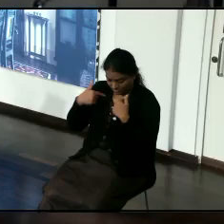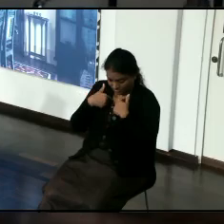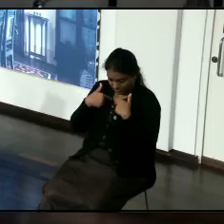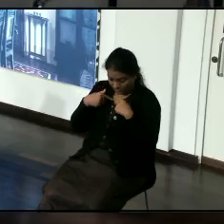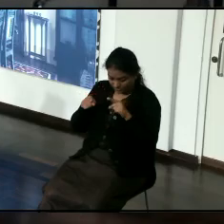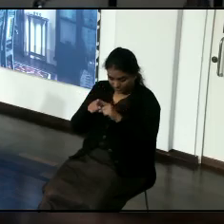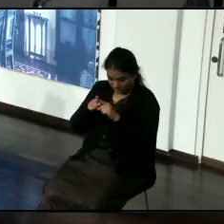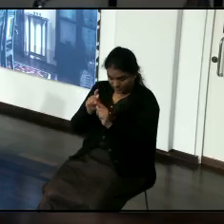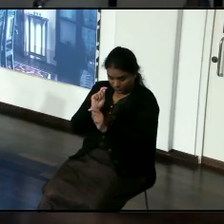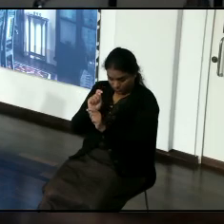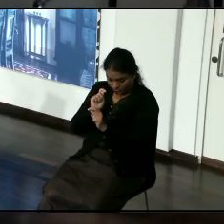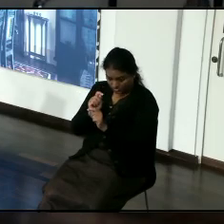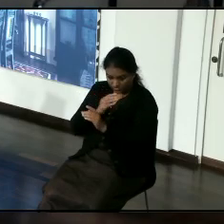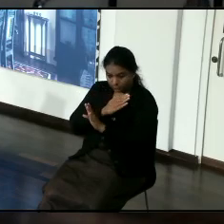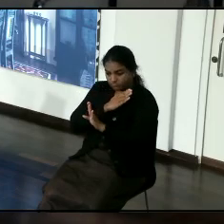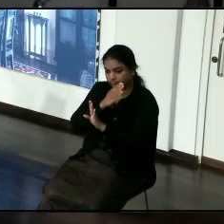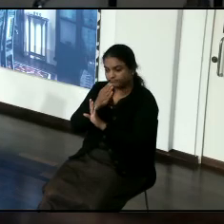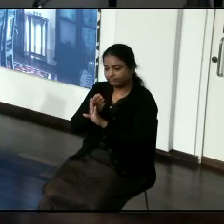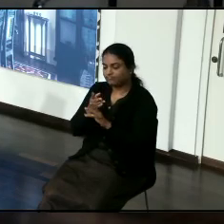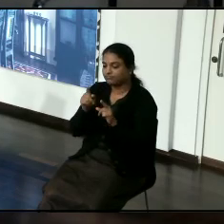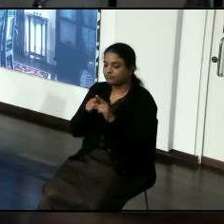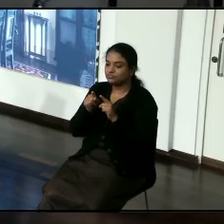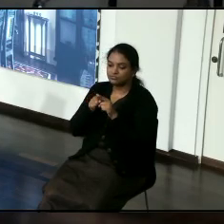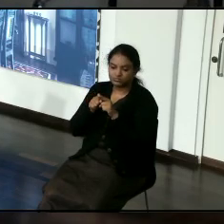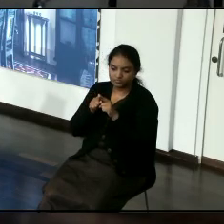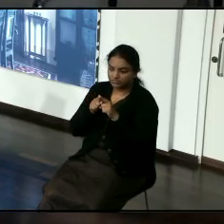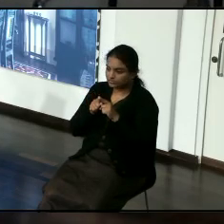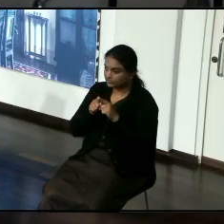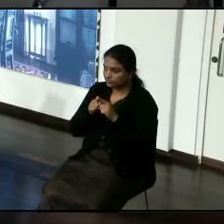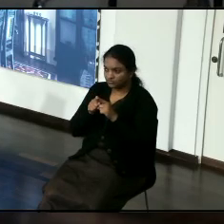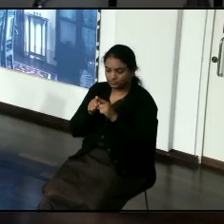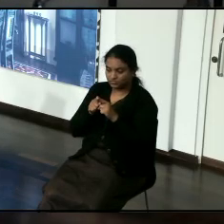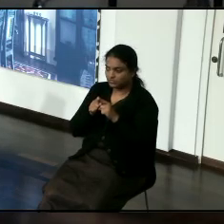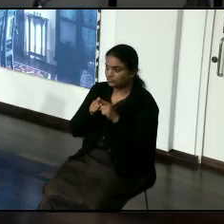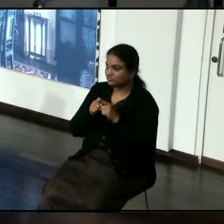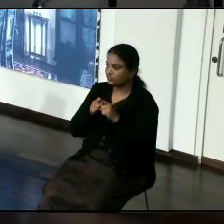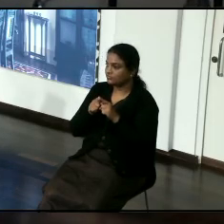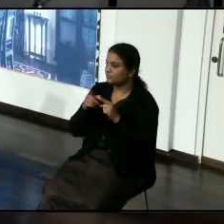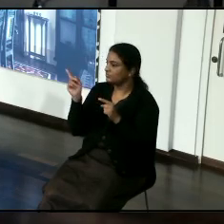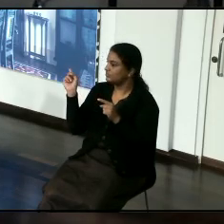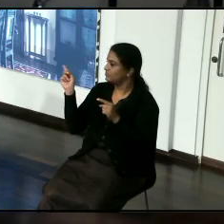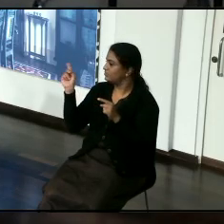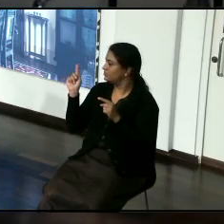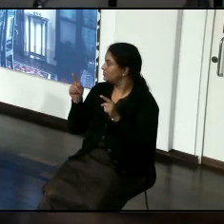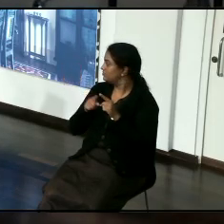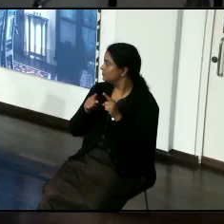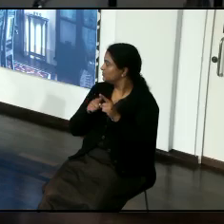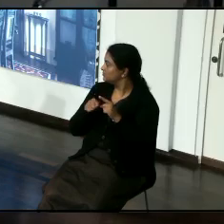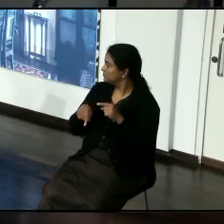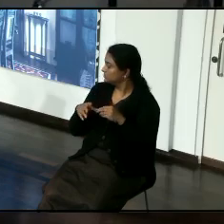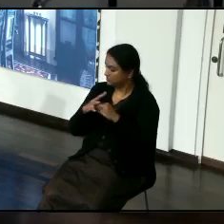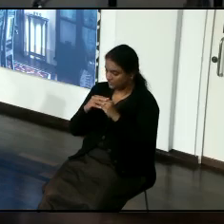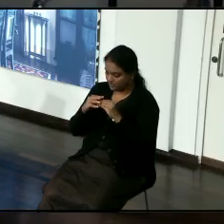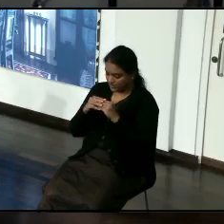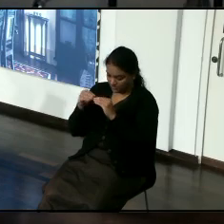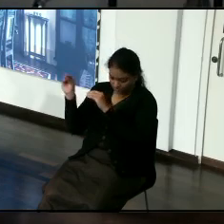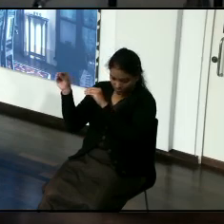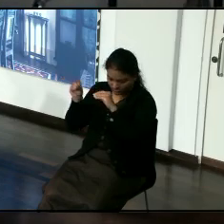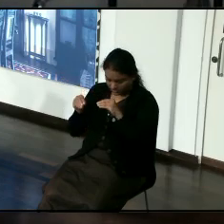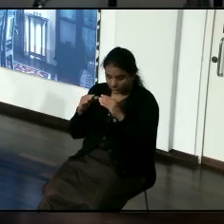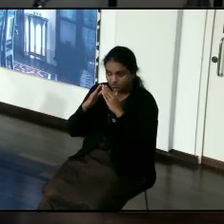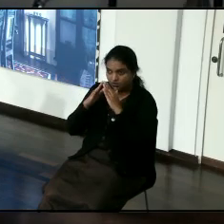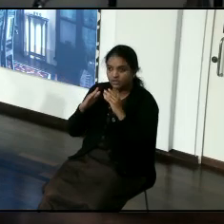see, what is your experience? You've also lived in several homes and now making Bangalore your home. And how do